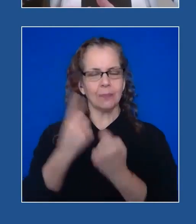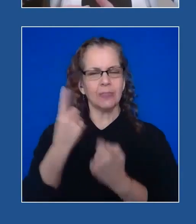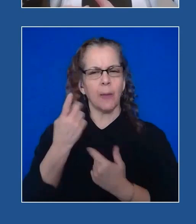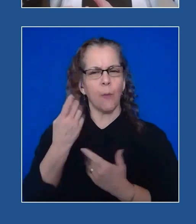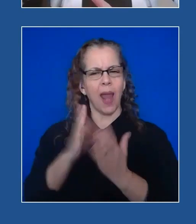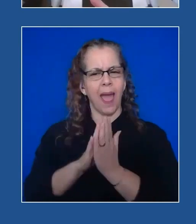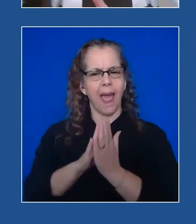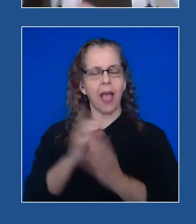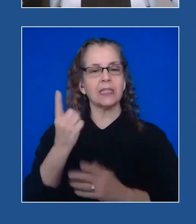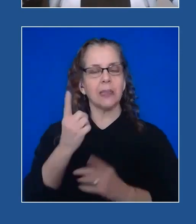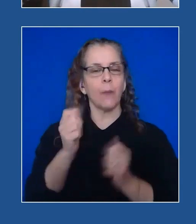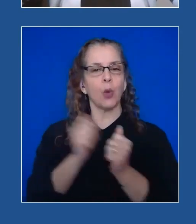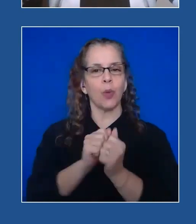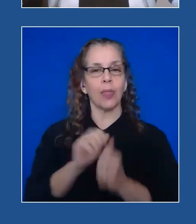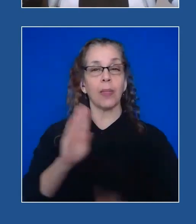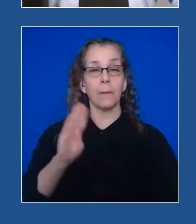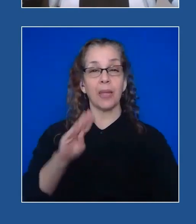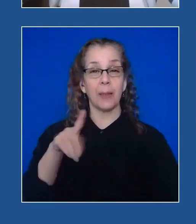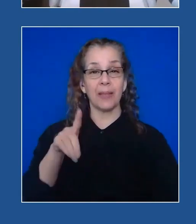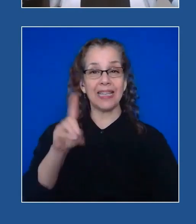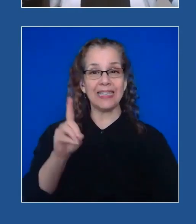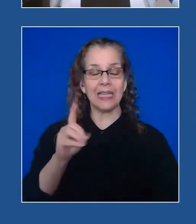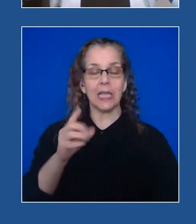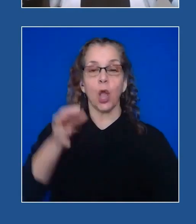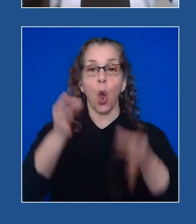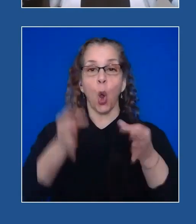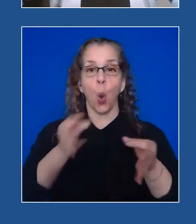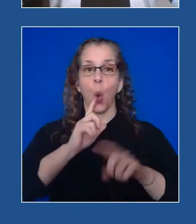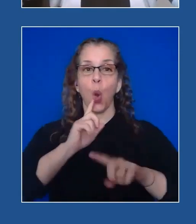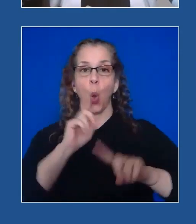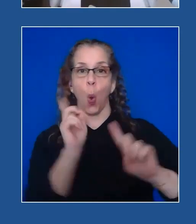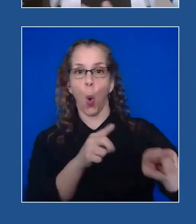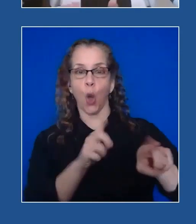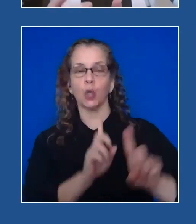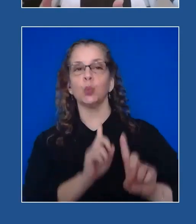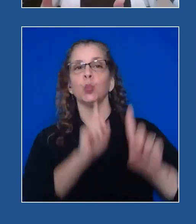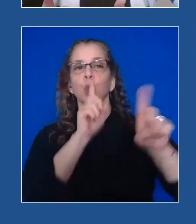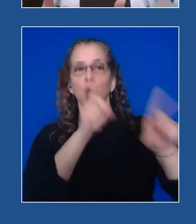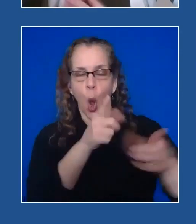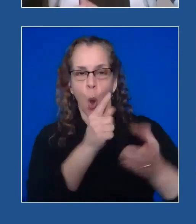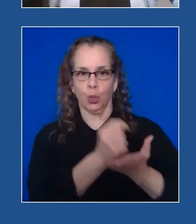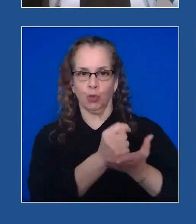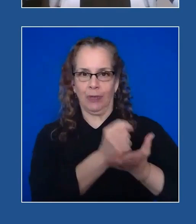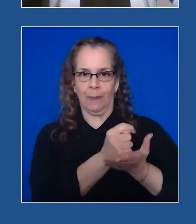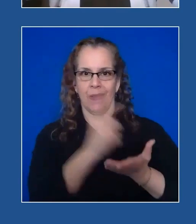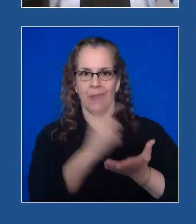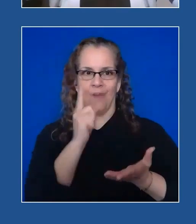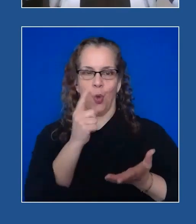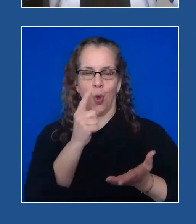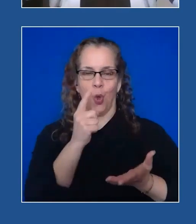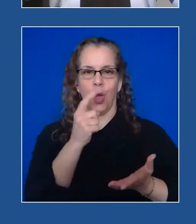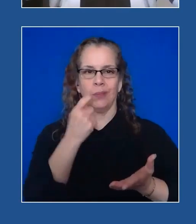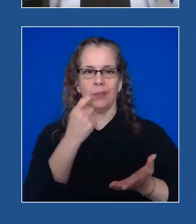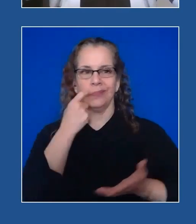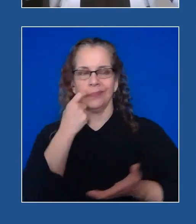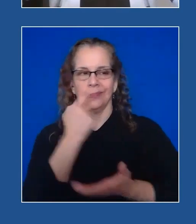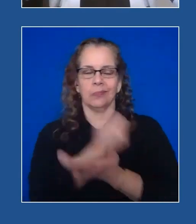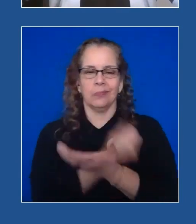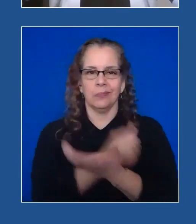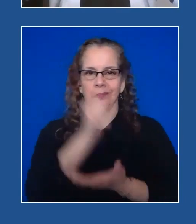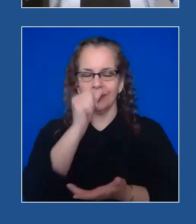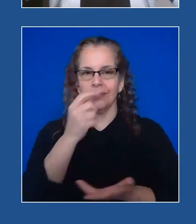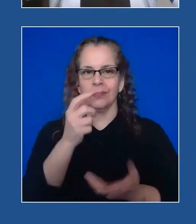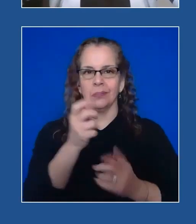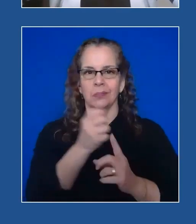with BPD who's court ordered to attend inpatient substance use treatment, what do you recommend as like best and most effective way to